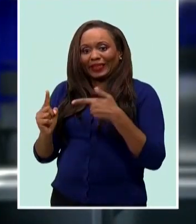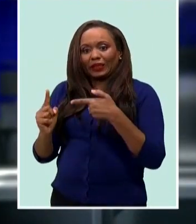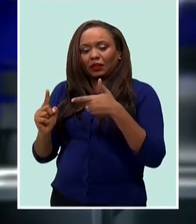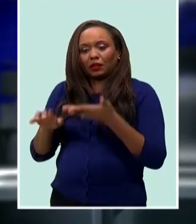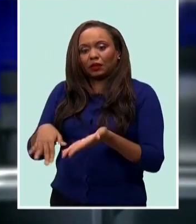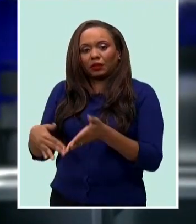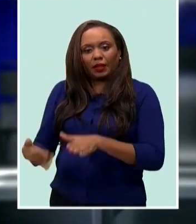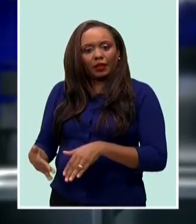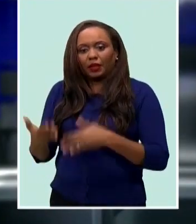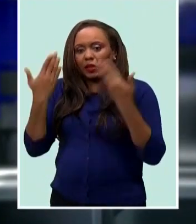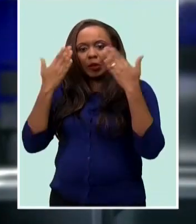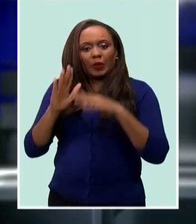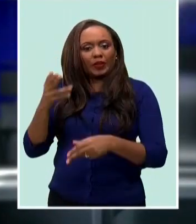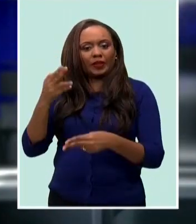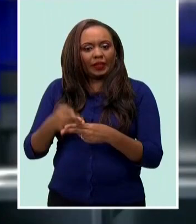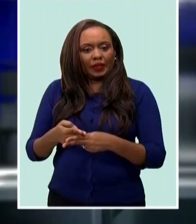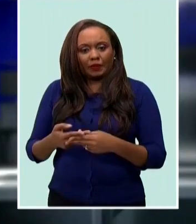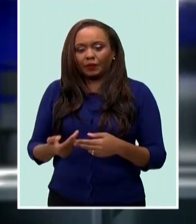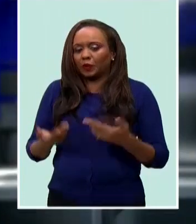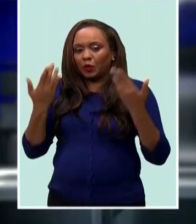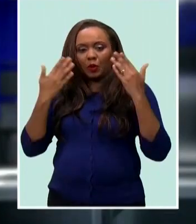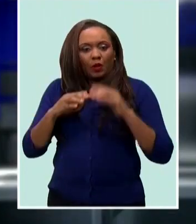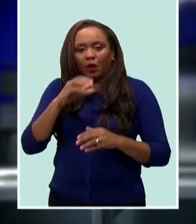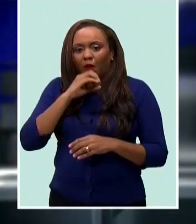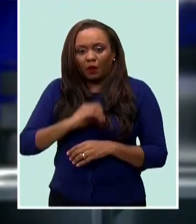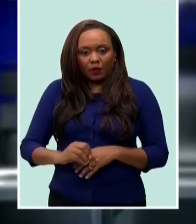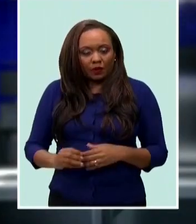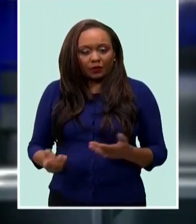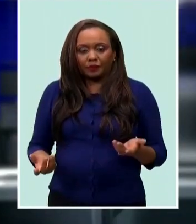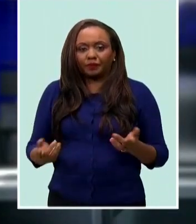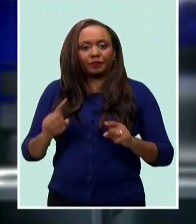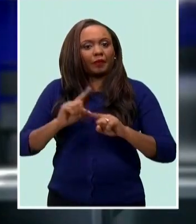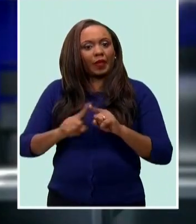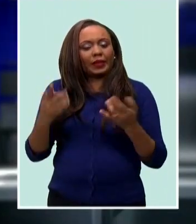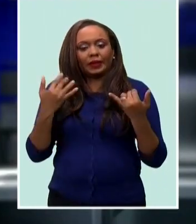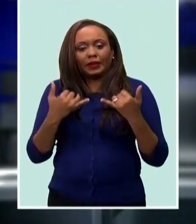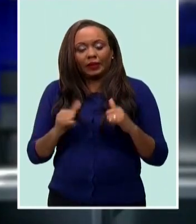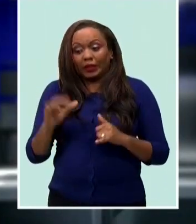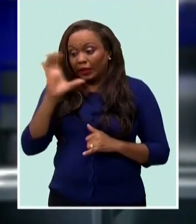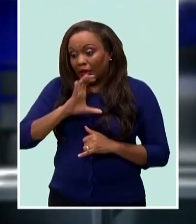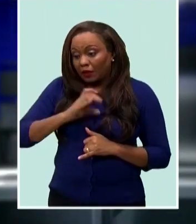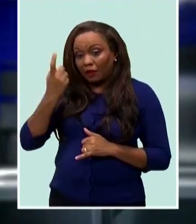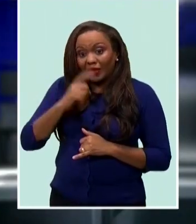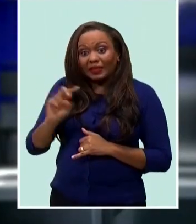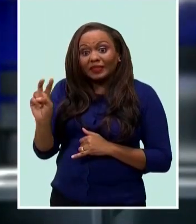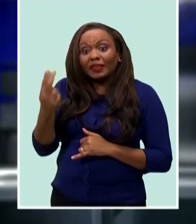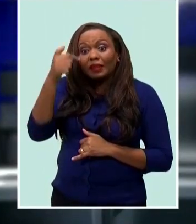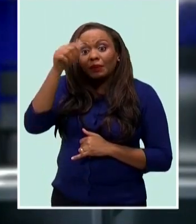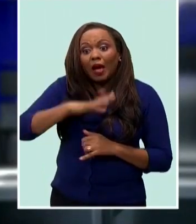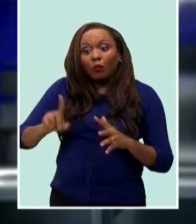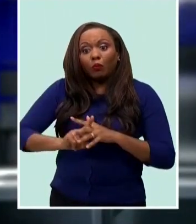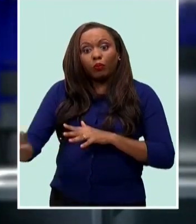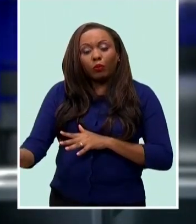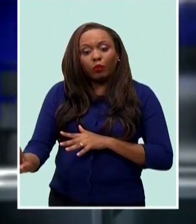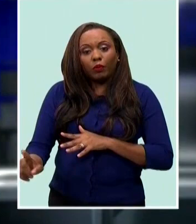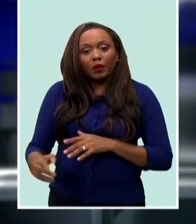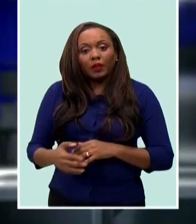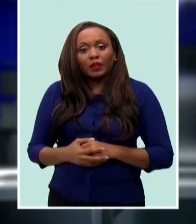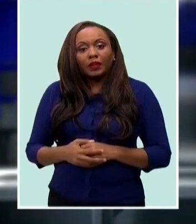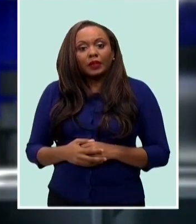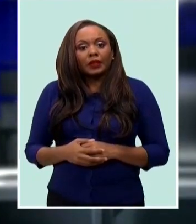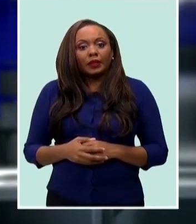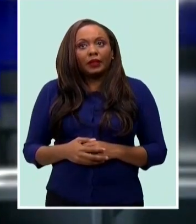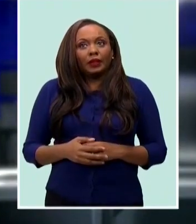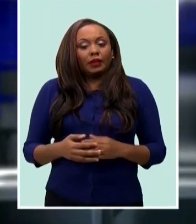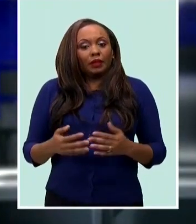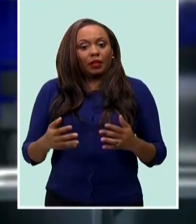man's identity as yet or the age of this man. However, they're still looking for the second man who fled the scene. And that's where it is basically